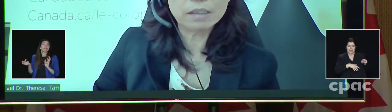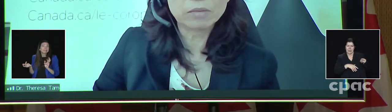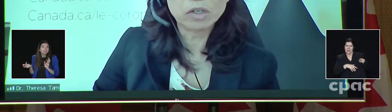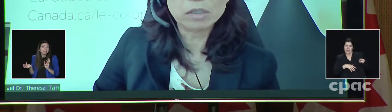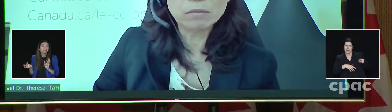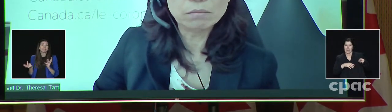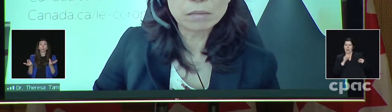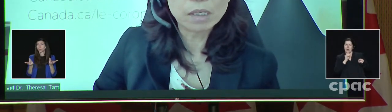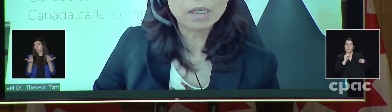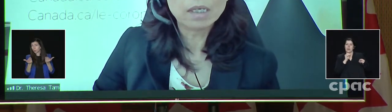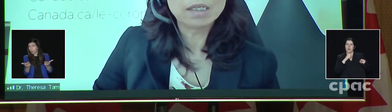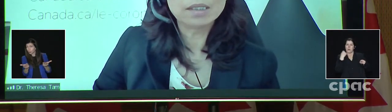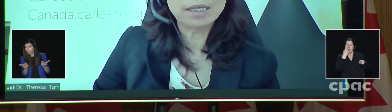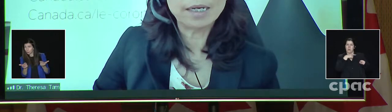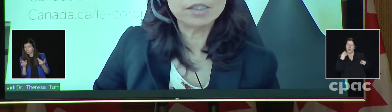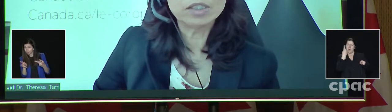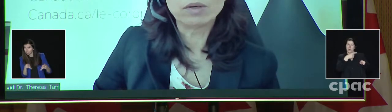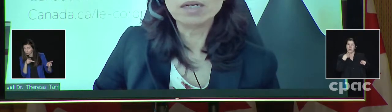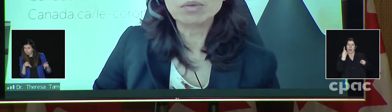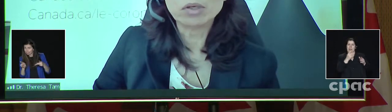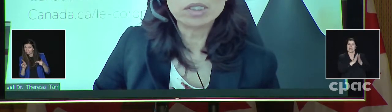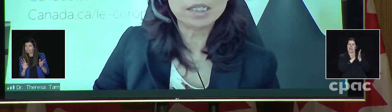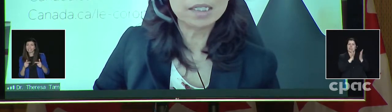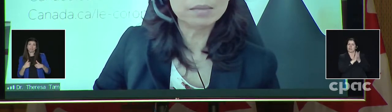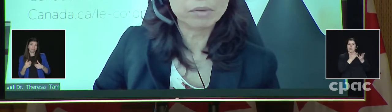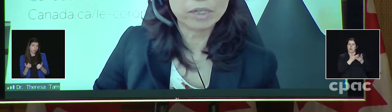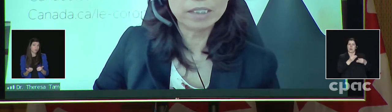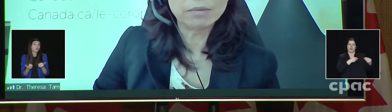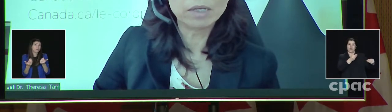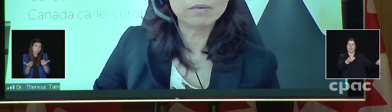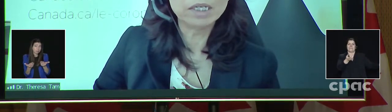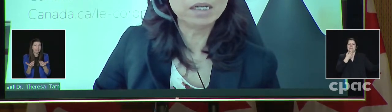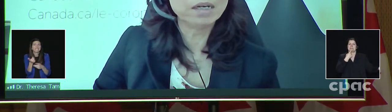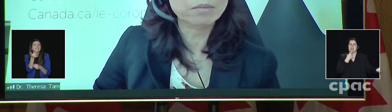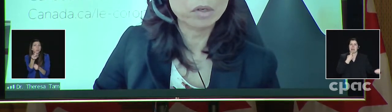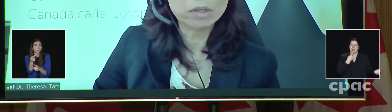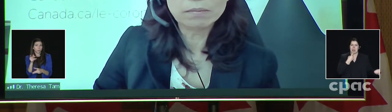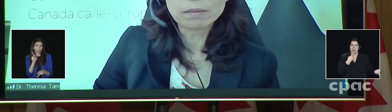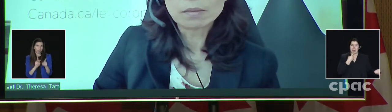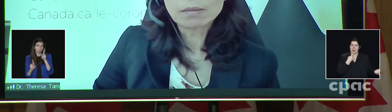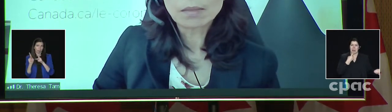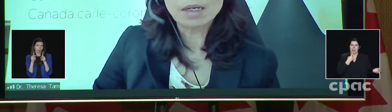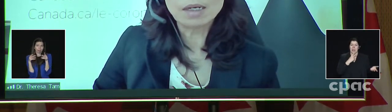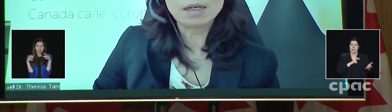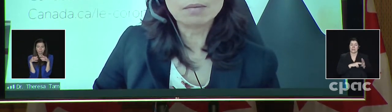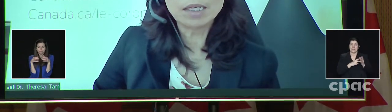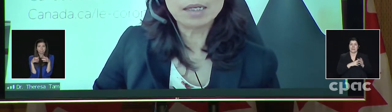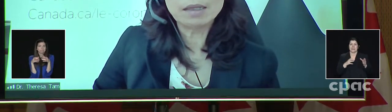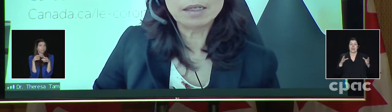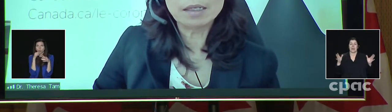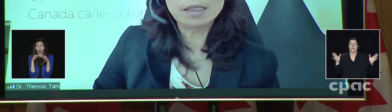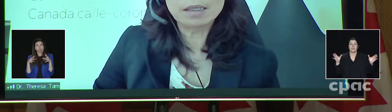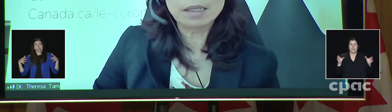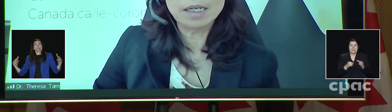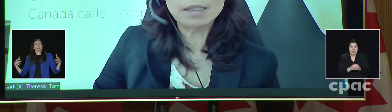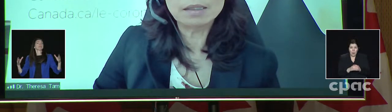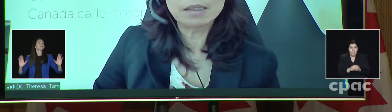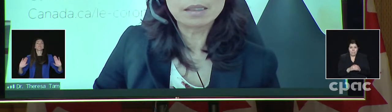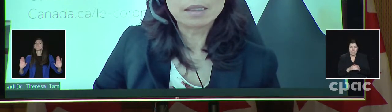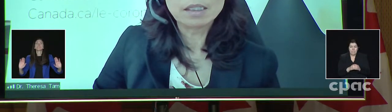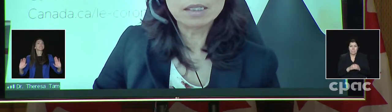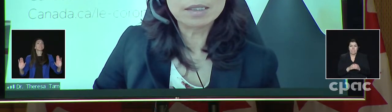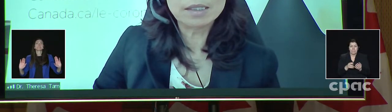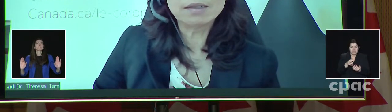gatherings small is actually quite important at this point while we learn more. I think